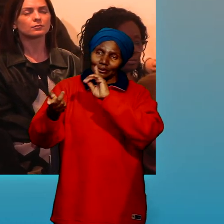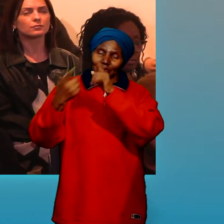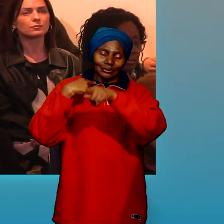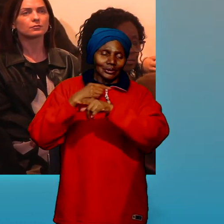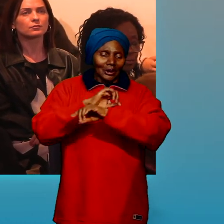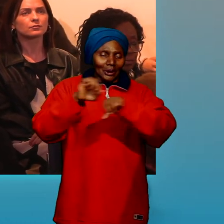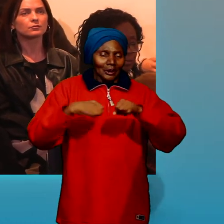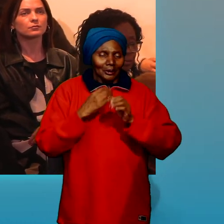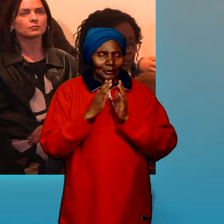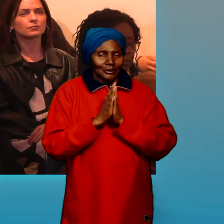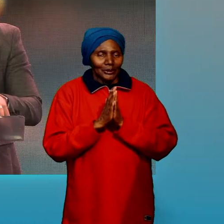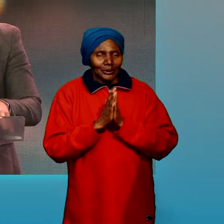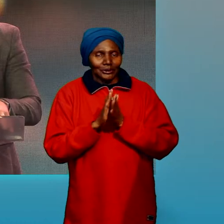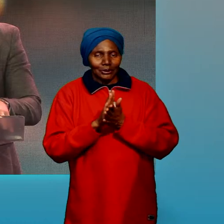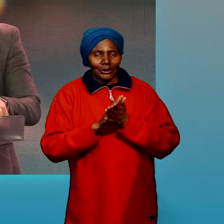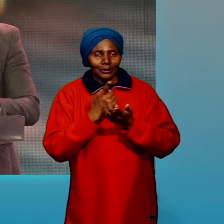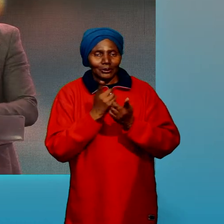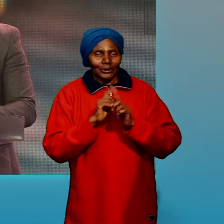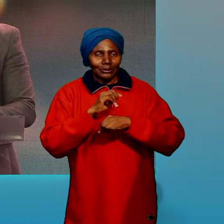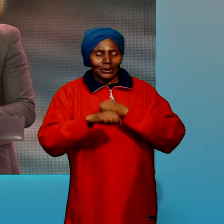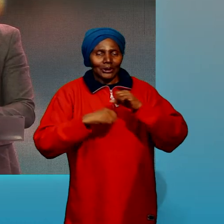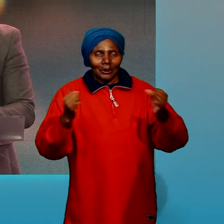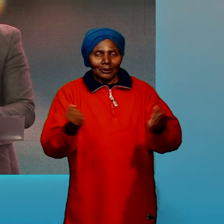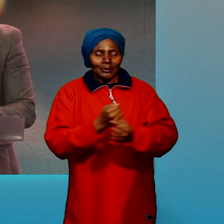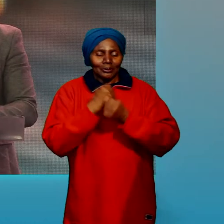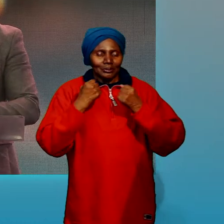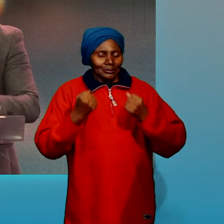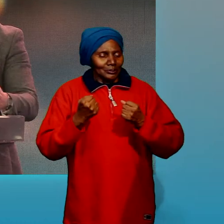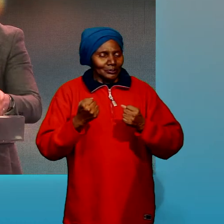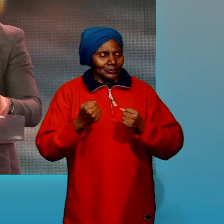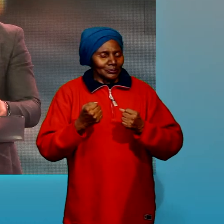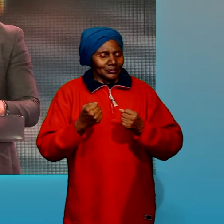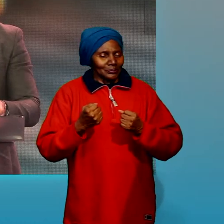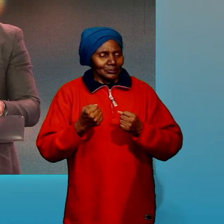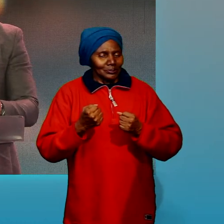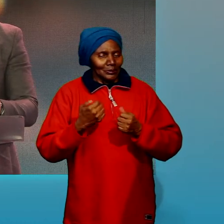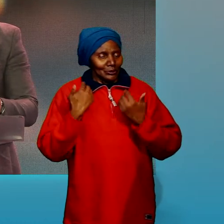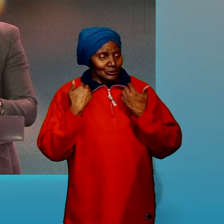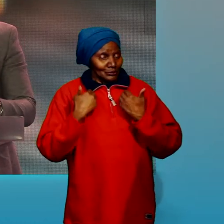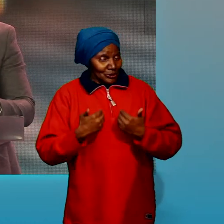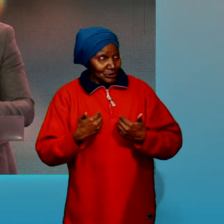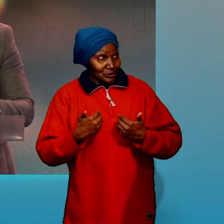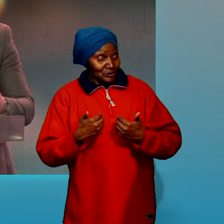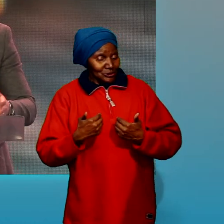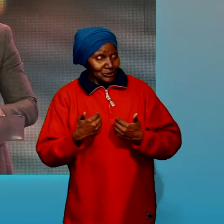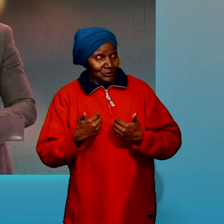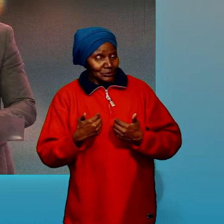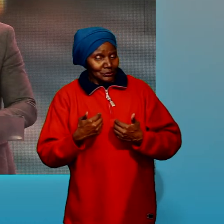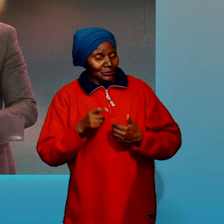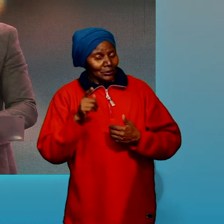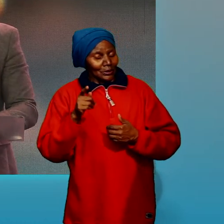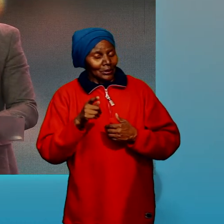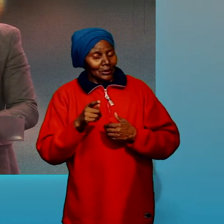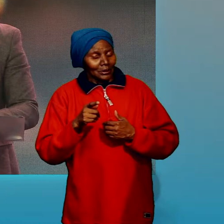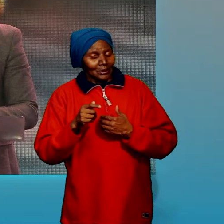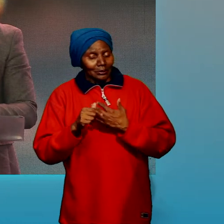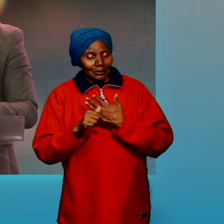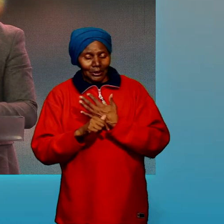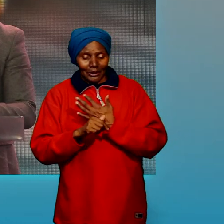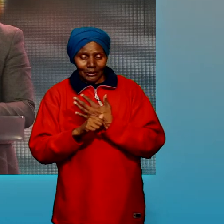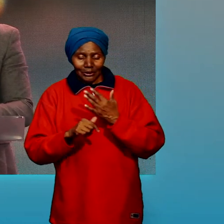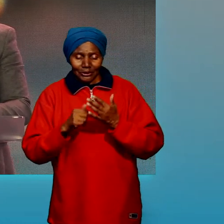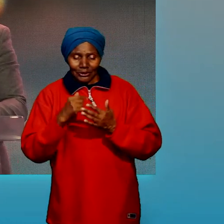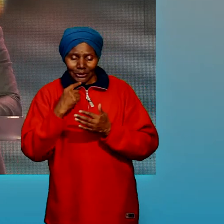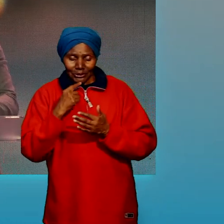powerful, rich source of prayer. Now we know James declares that it's the prayers of the righteous man that produces